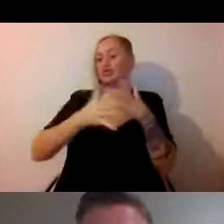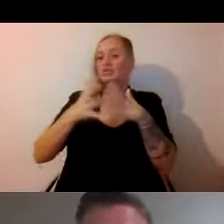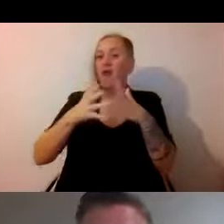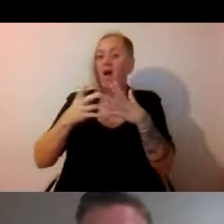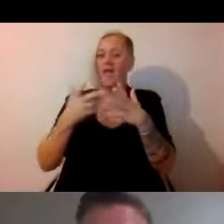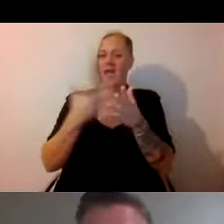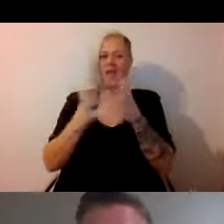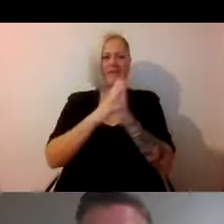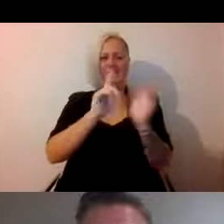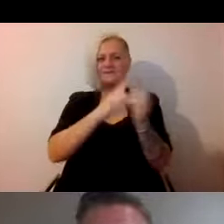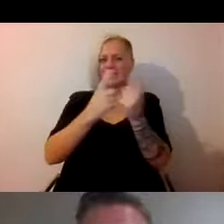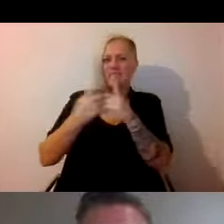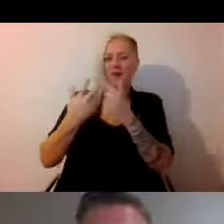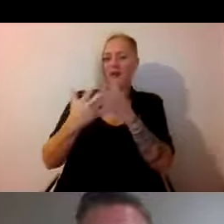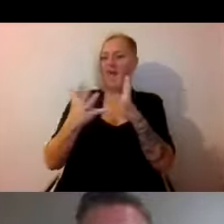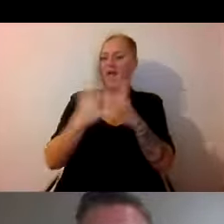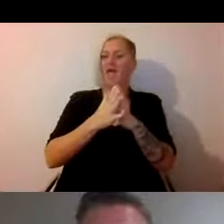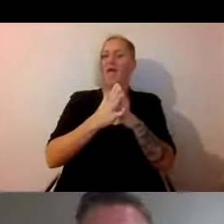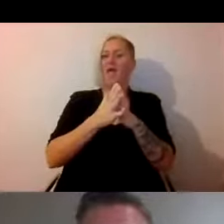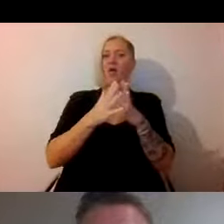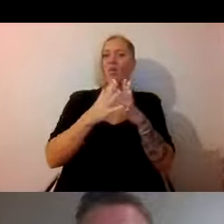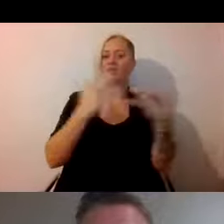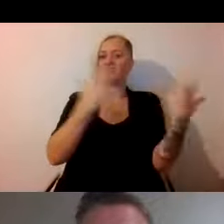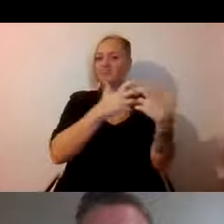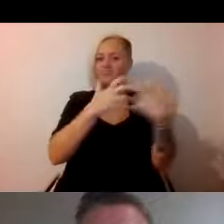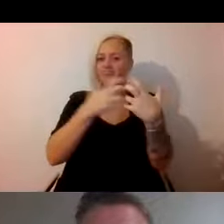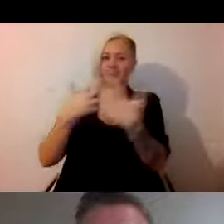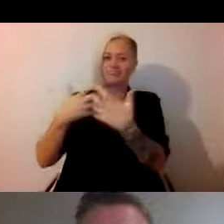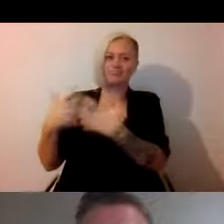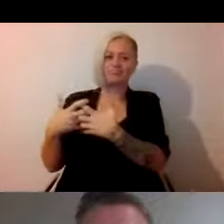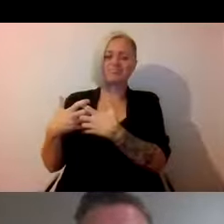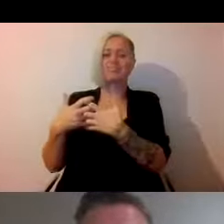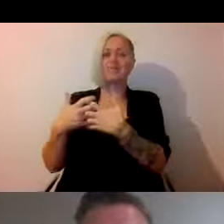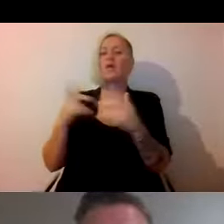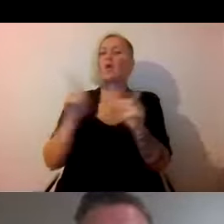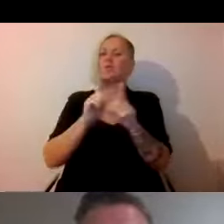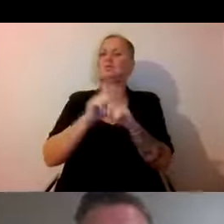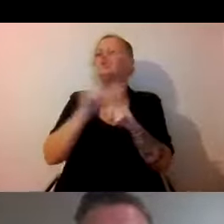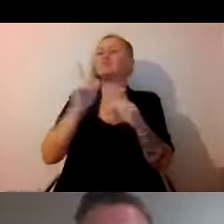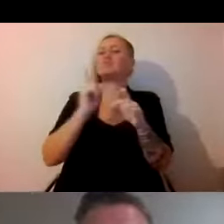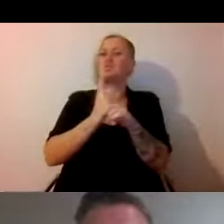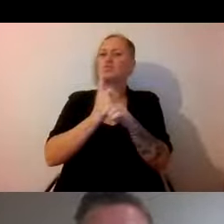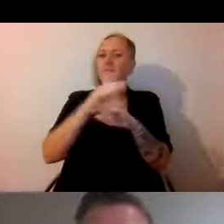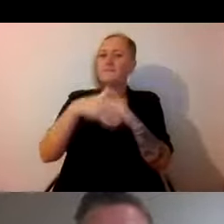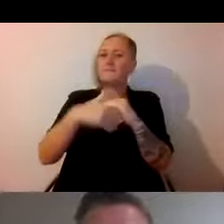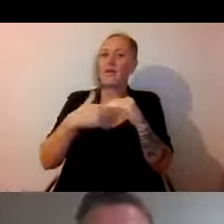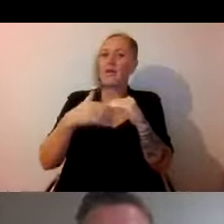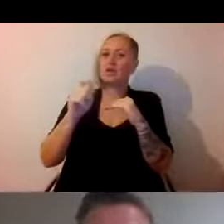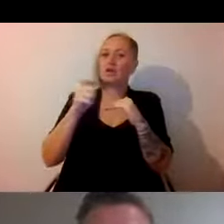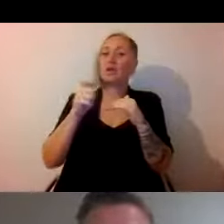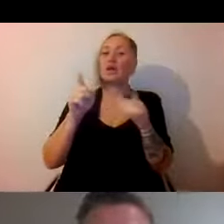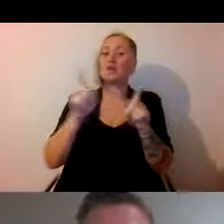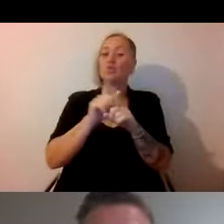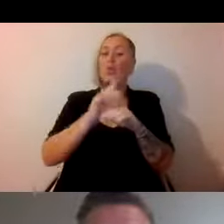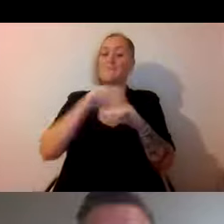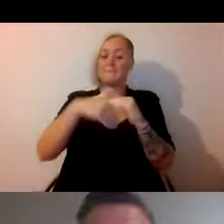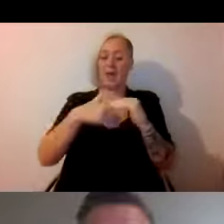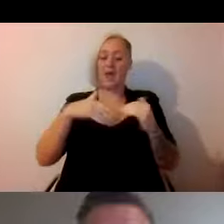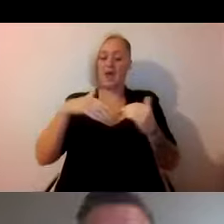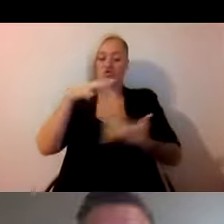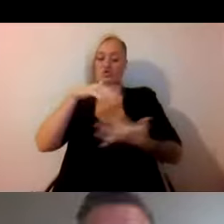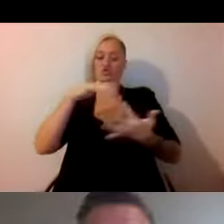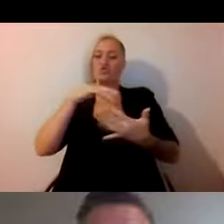together. And I think it was really interesting as well, the point that you made about how much of communication is also about social interaction and connection with other